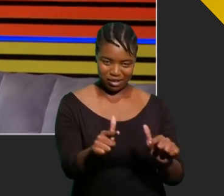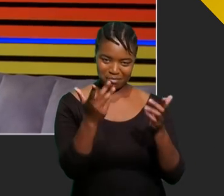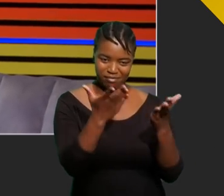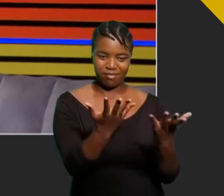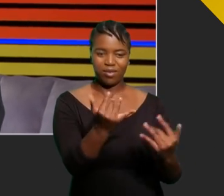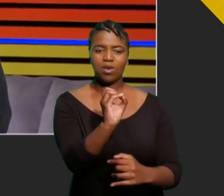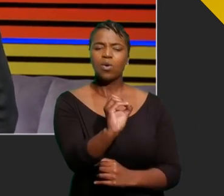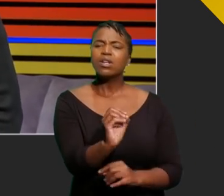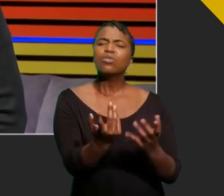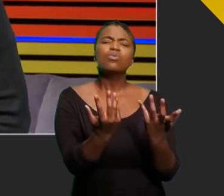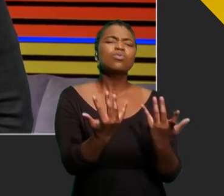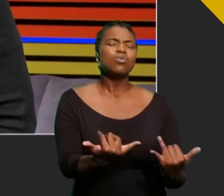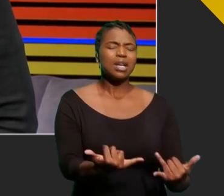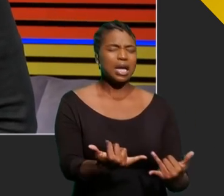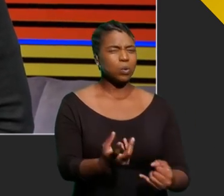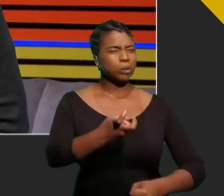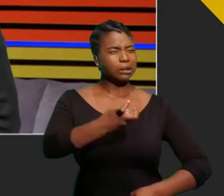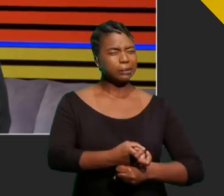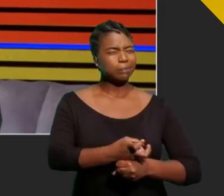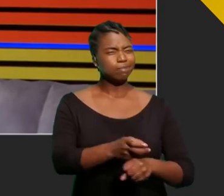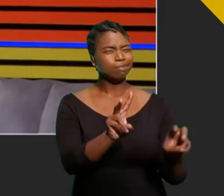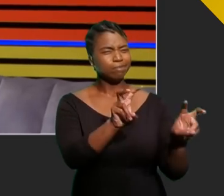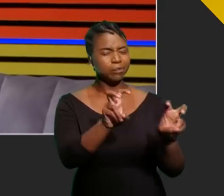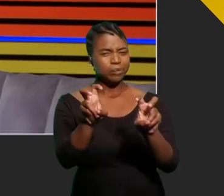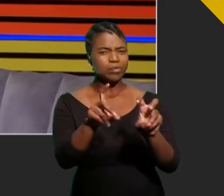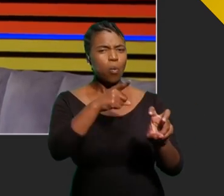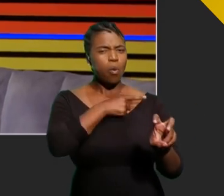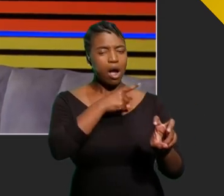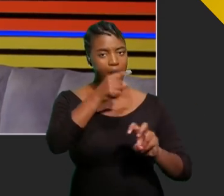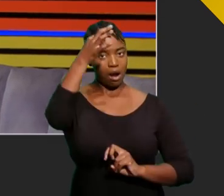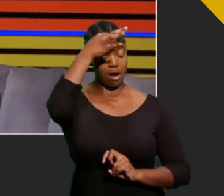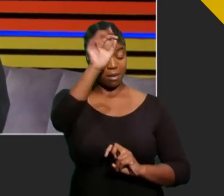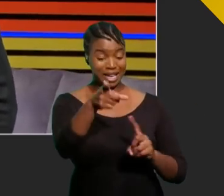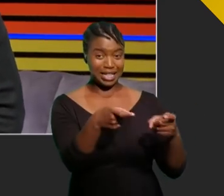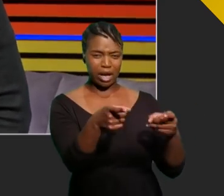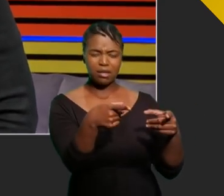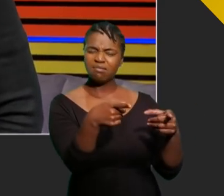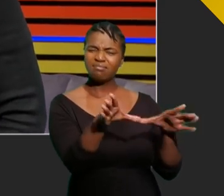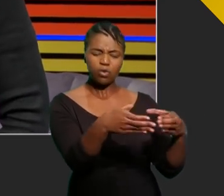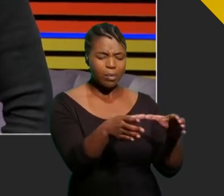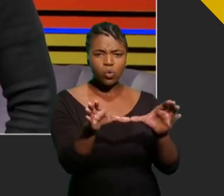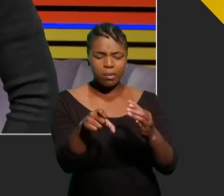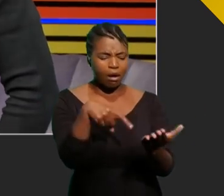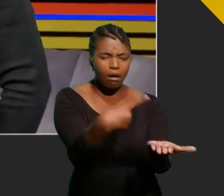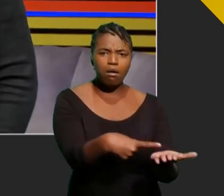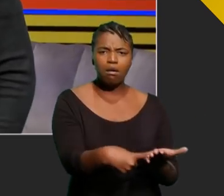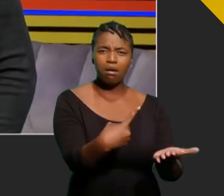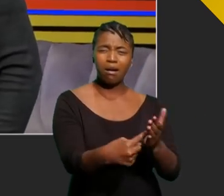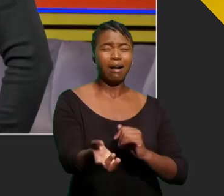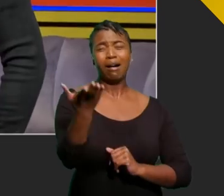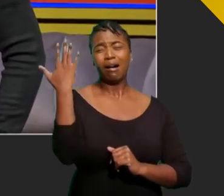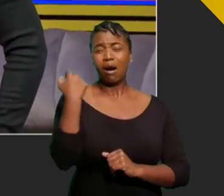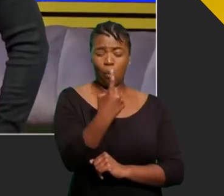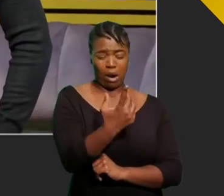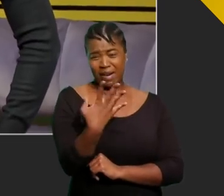interpreter and namhlanje sikhuluma ngento enzima. Ikhuluma ngokuthi sikhuluma ngophenyo lama commission and kanjani ukuthi kunini siwabona since the 1940s